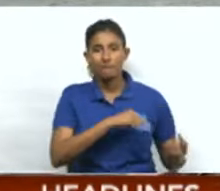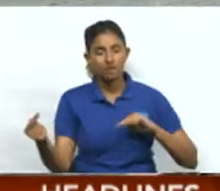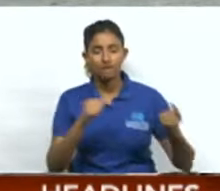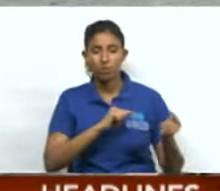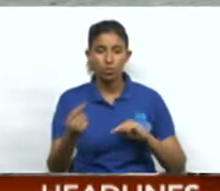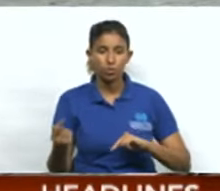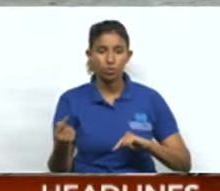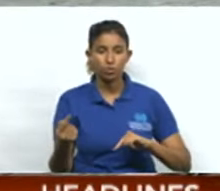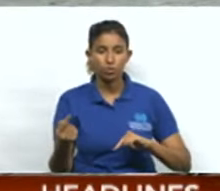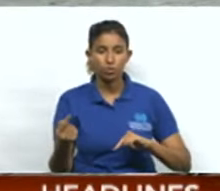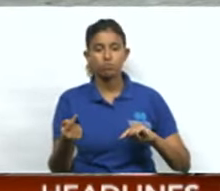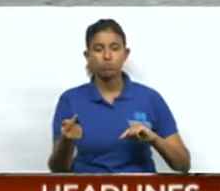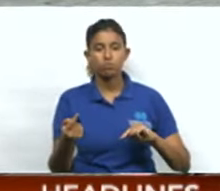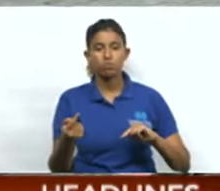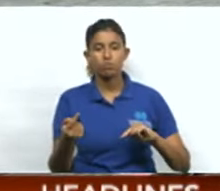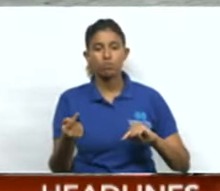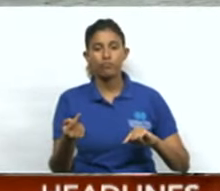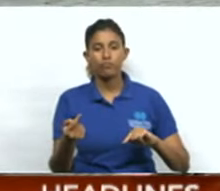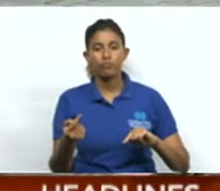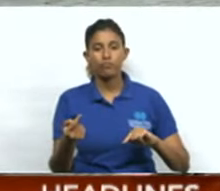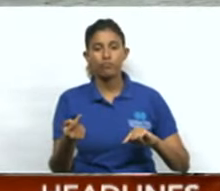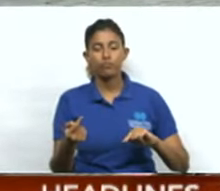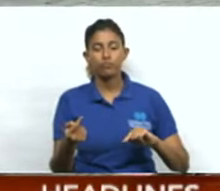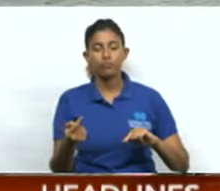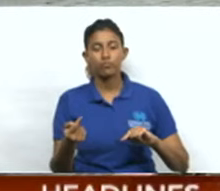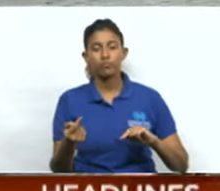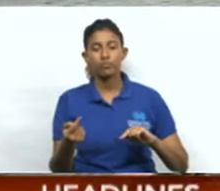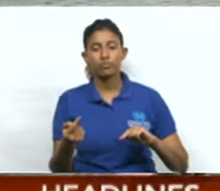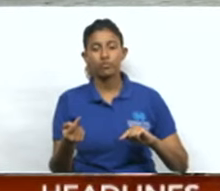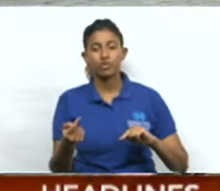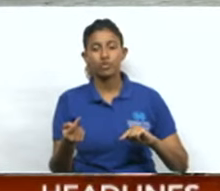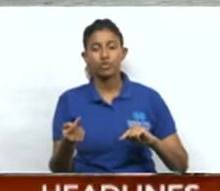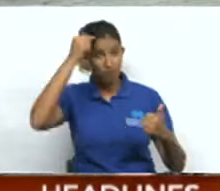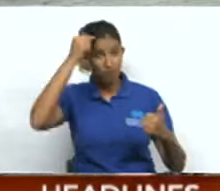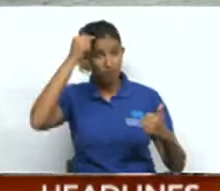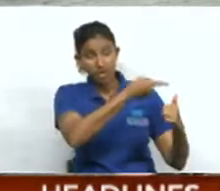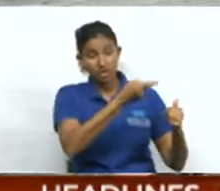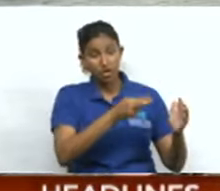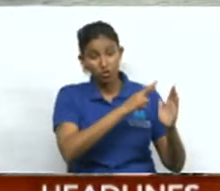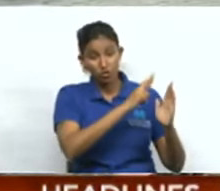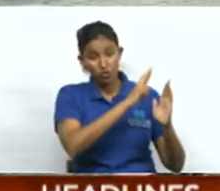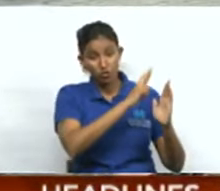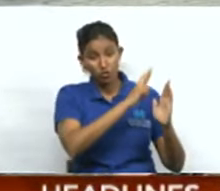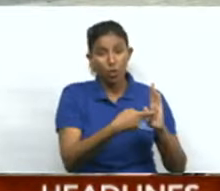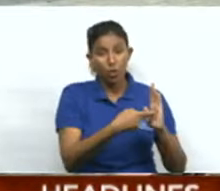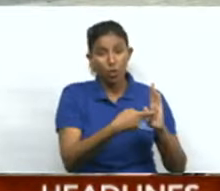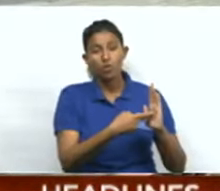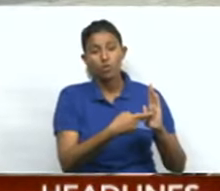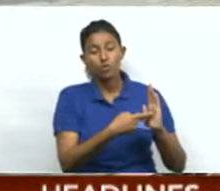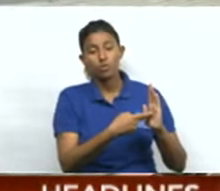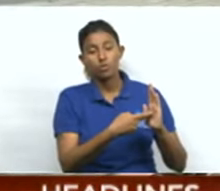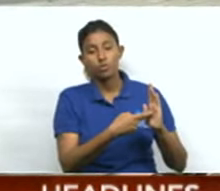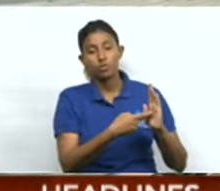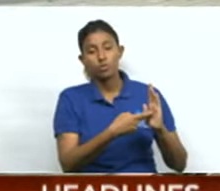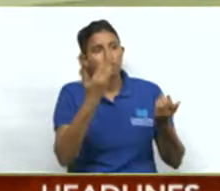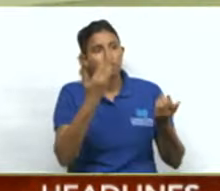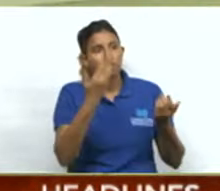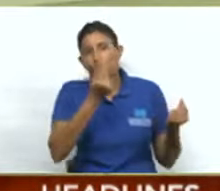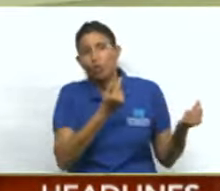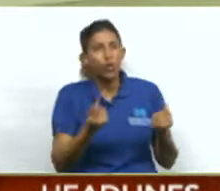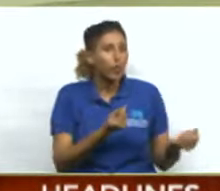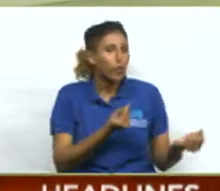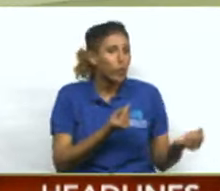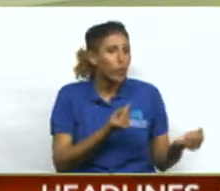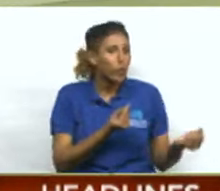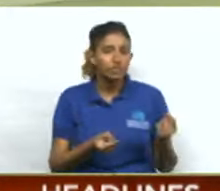opposition and government. Back and forth, and like they know what they're doing. No. Why? Because what's much years